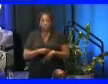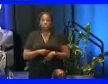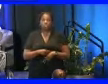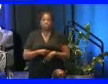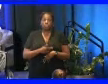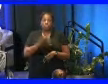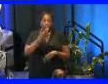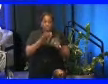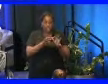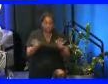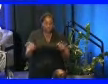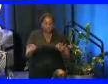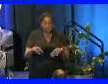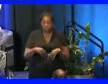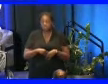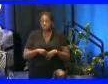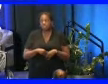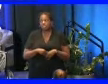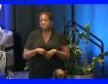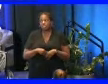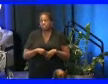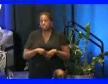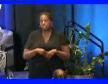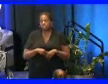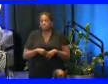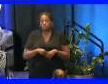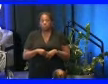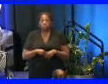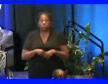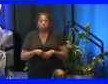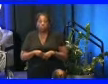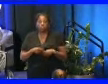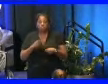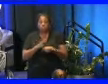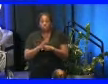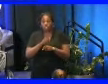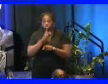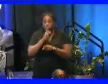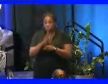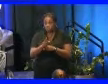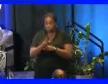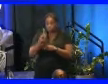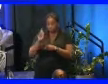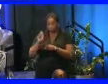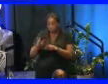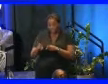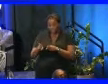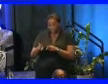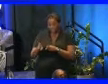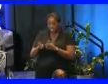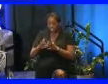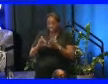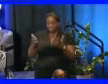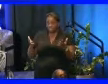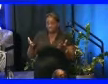using preferred language, the things that, making sure that you ask, there are a lot of,